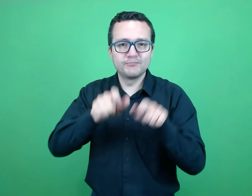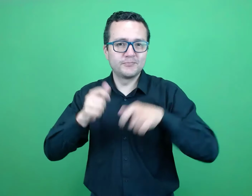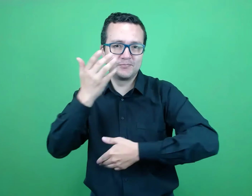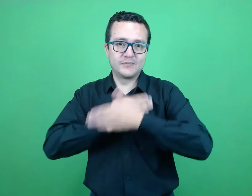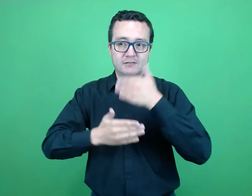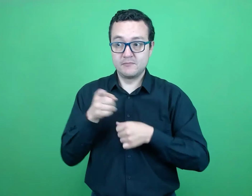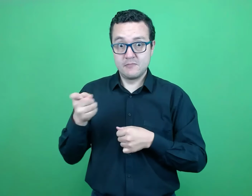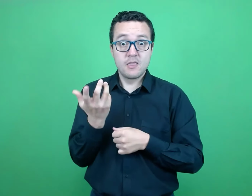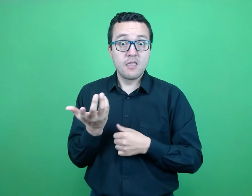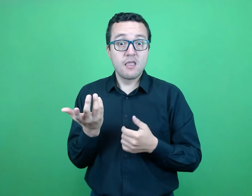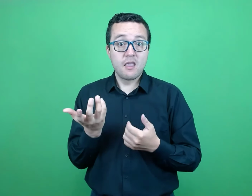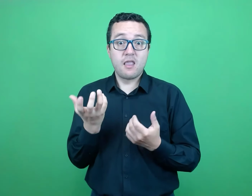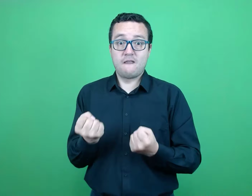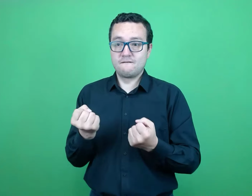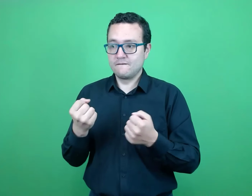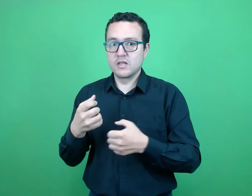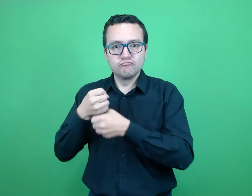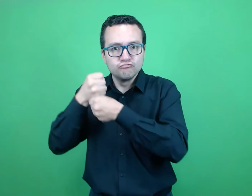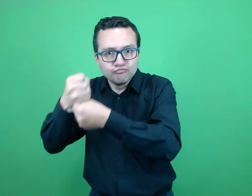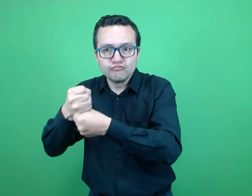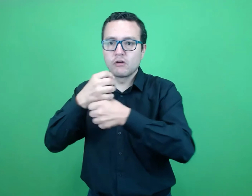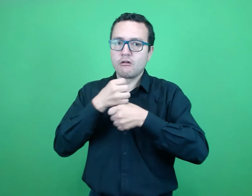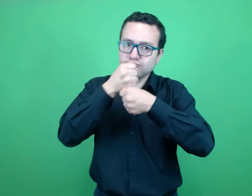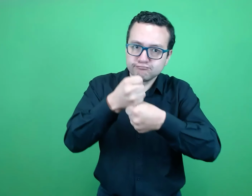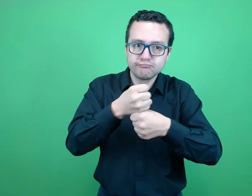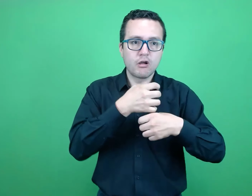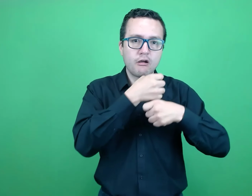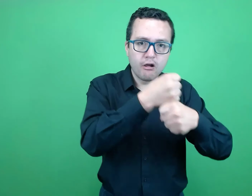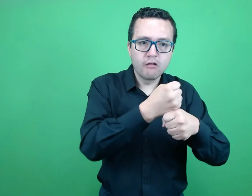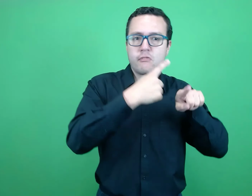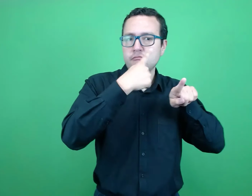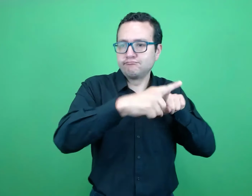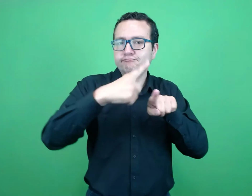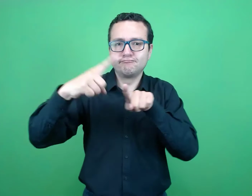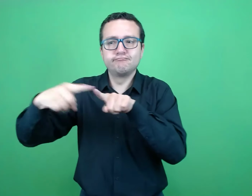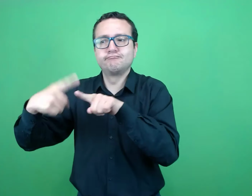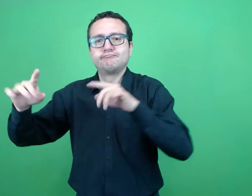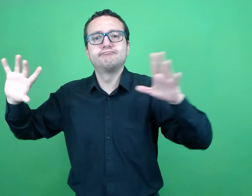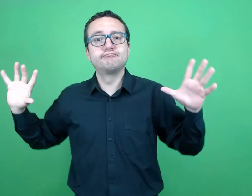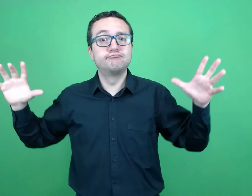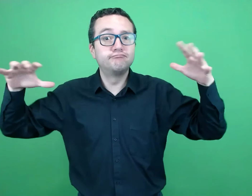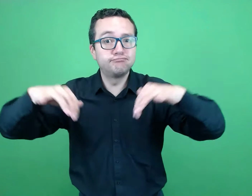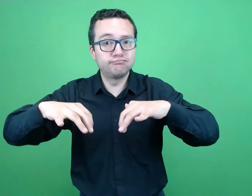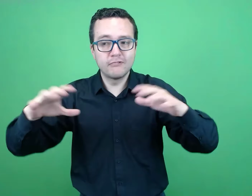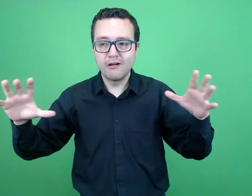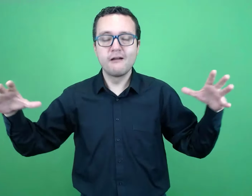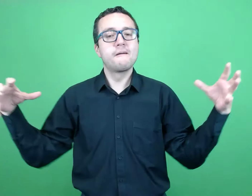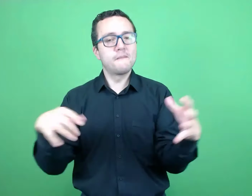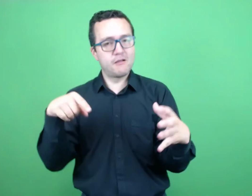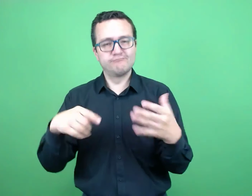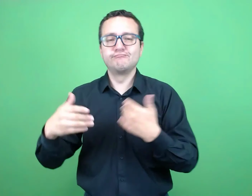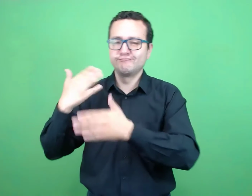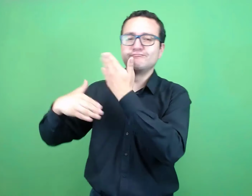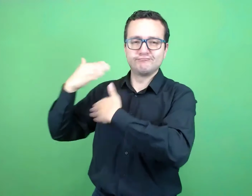conversations on disability inclusion. So far, as many people know, there's been two global disability summits so